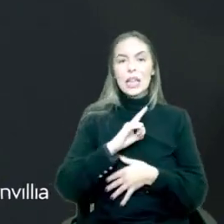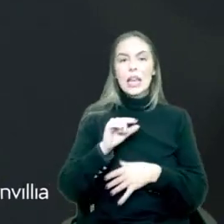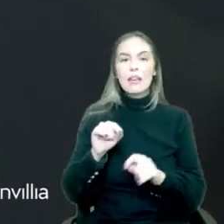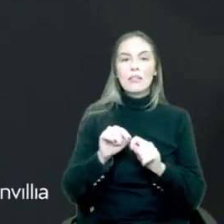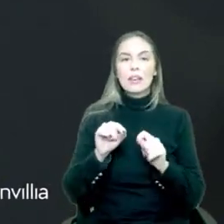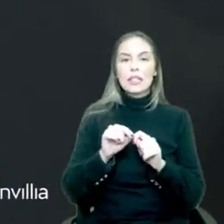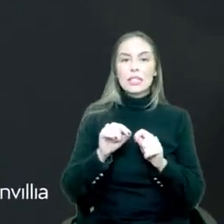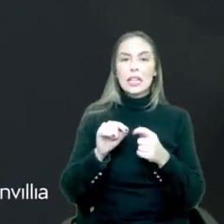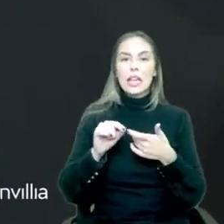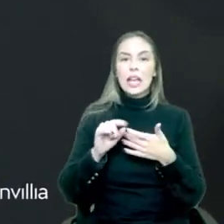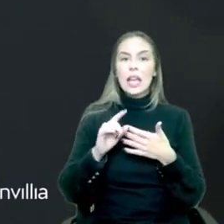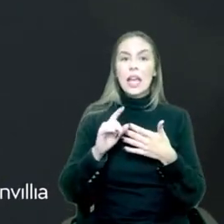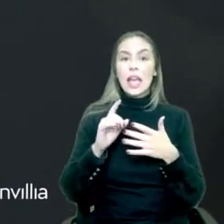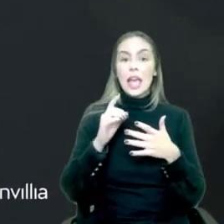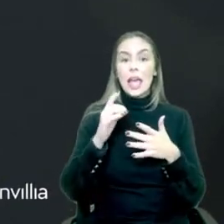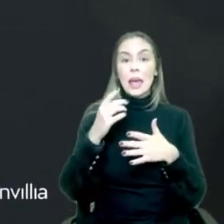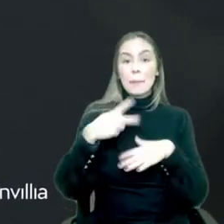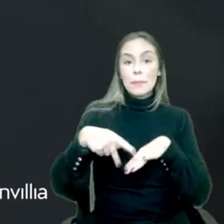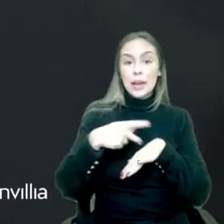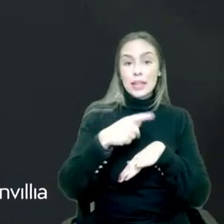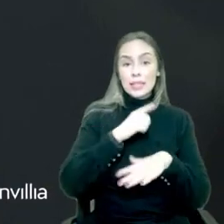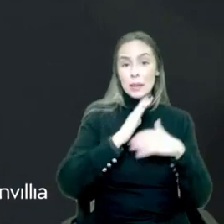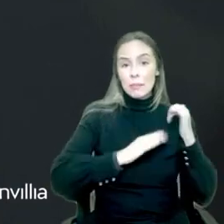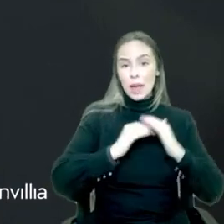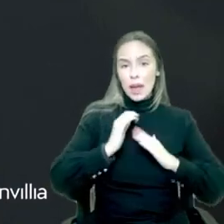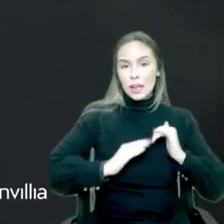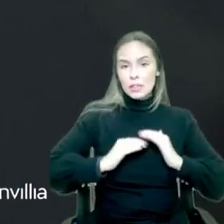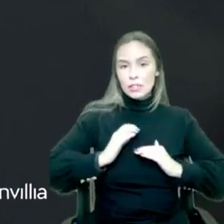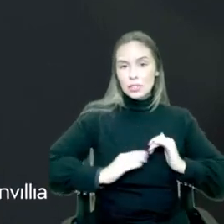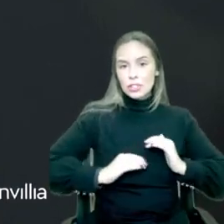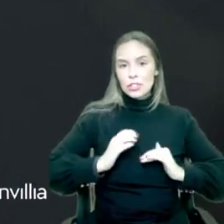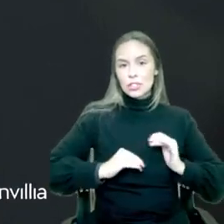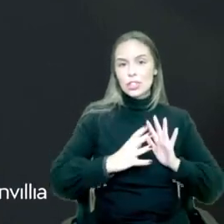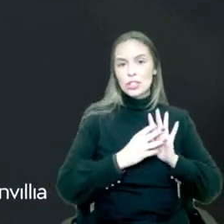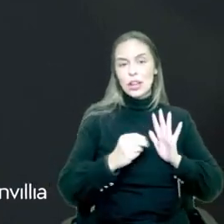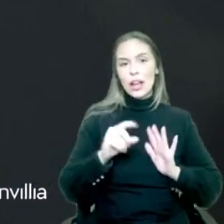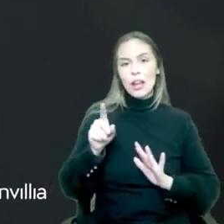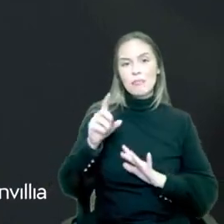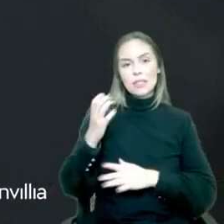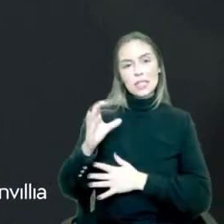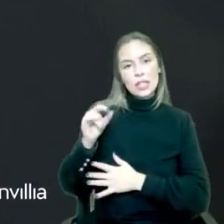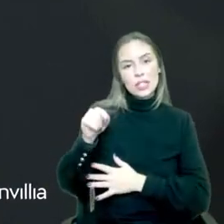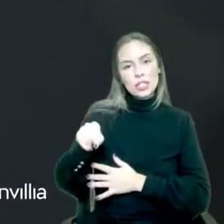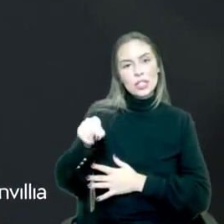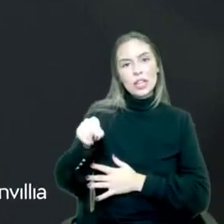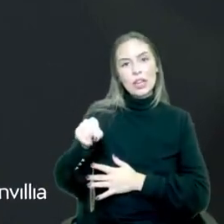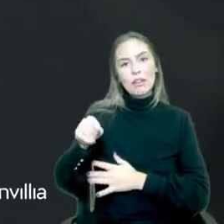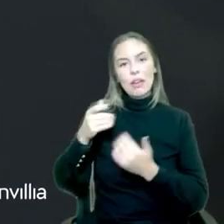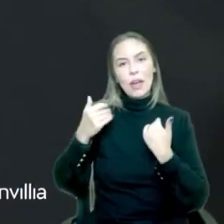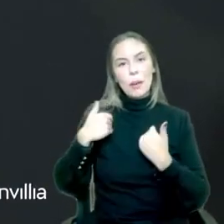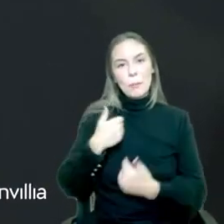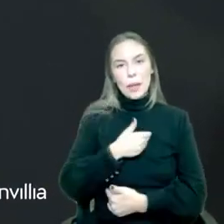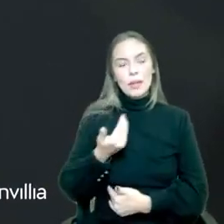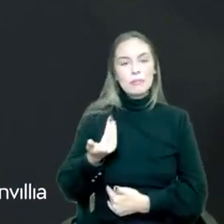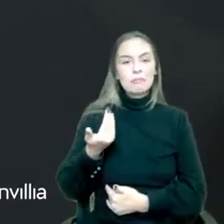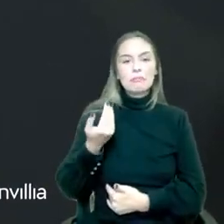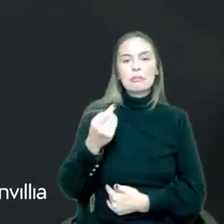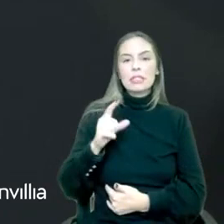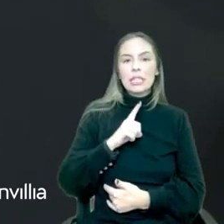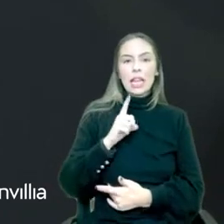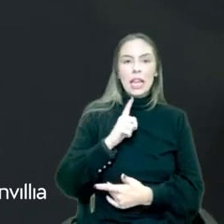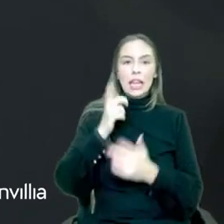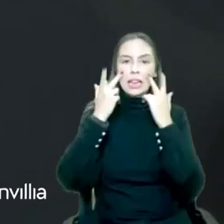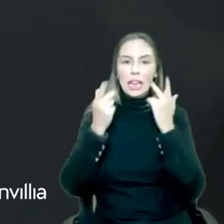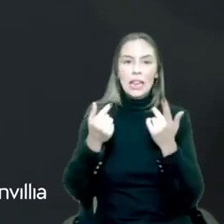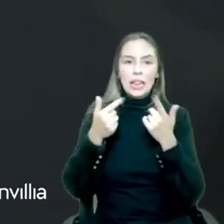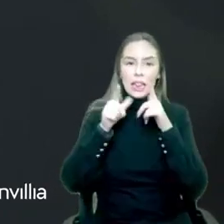what we have is an application that the reps, they can go to the physicians and they can like in natural language, they can interpret